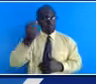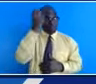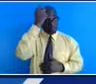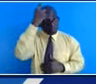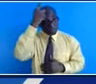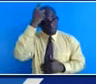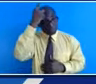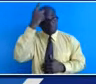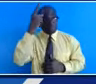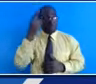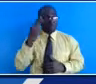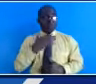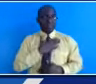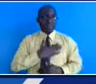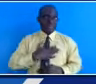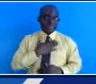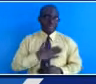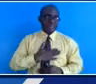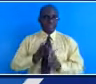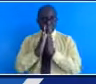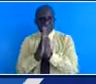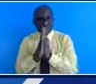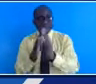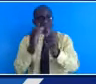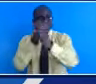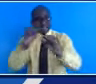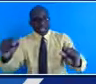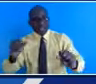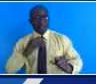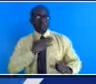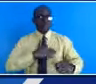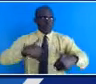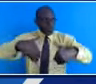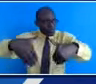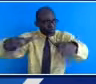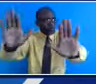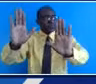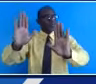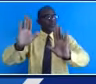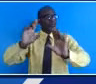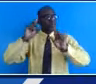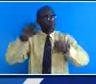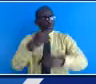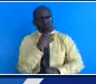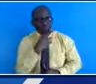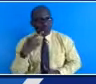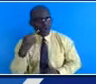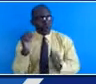find a restaurant with a nice little outdoor patio tonight. You reward yourself for being